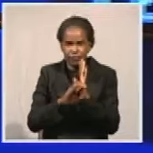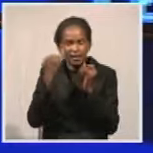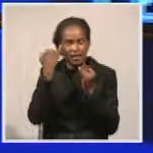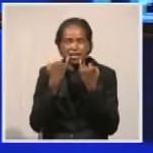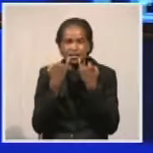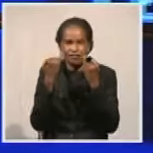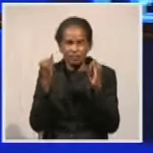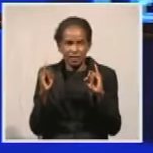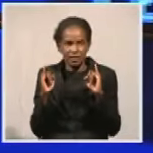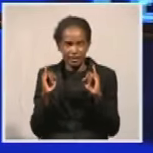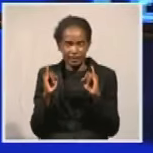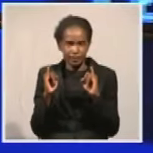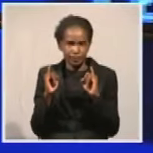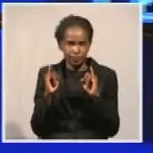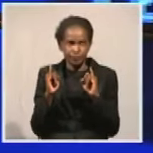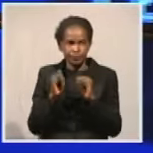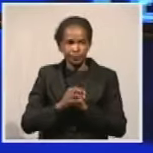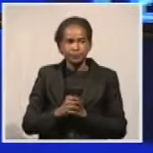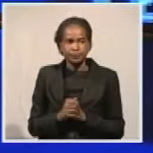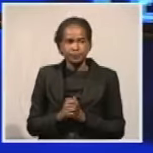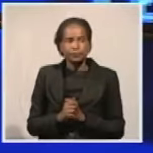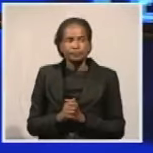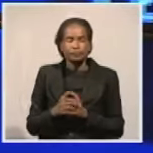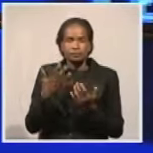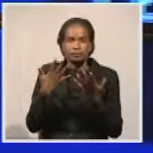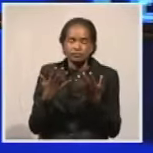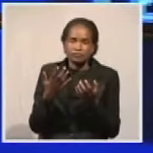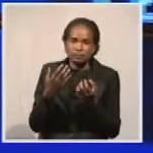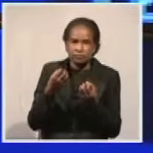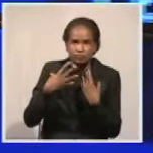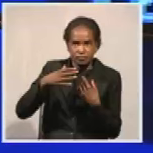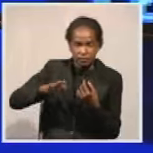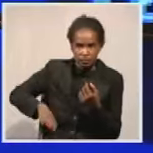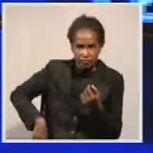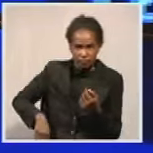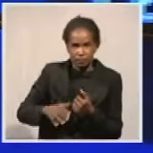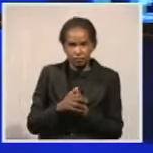Otherwise, it would have brought in delays